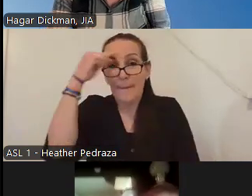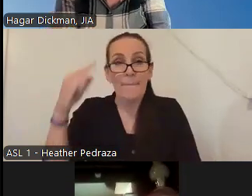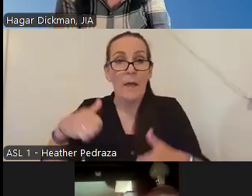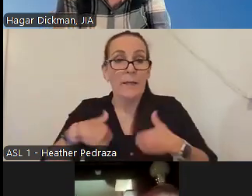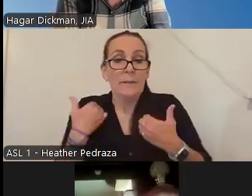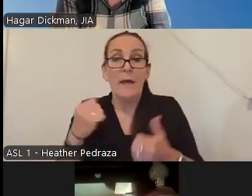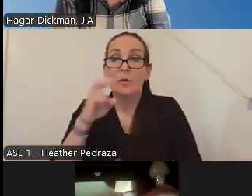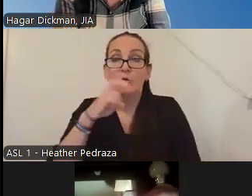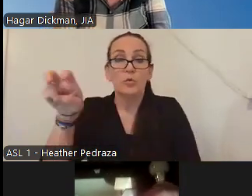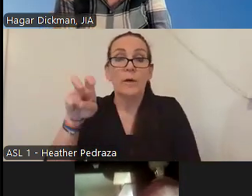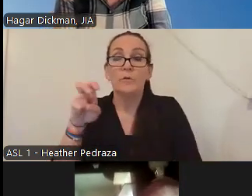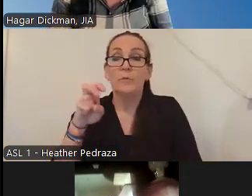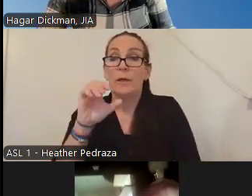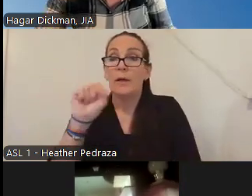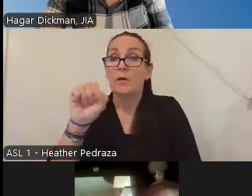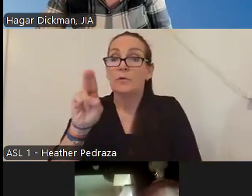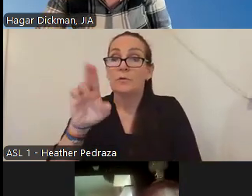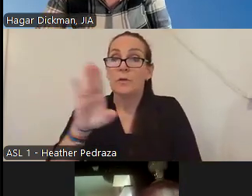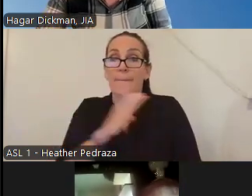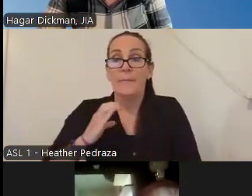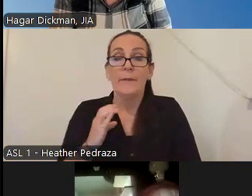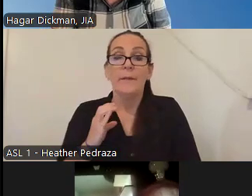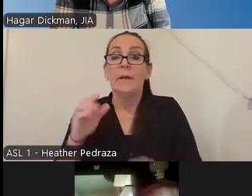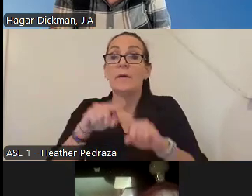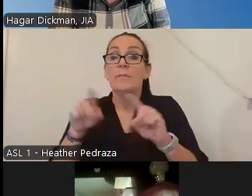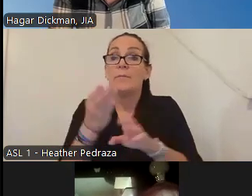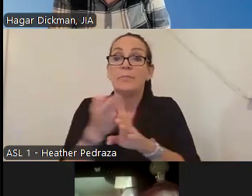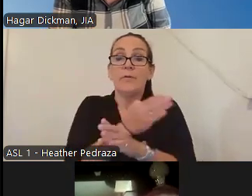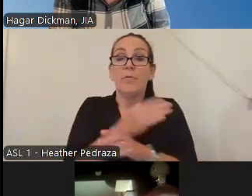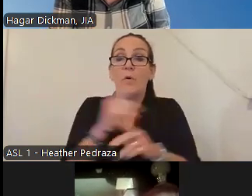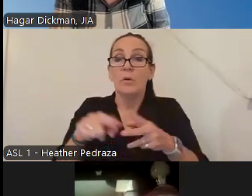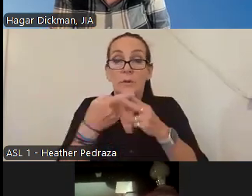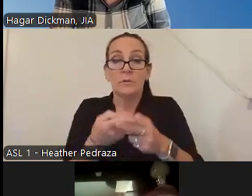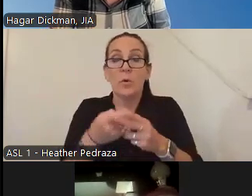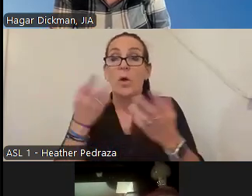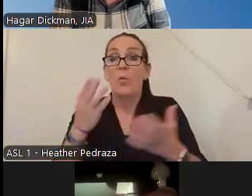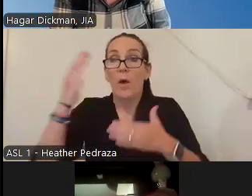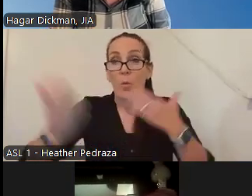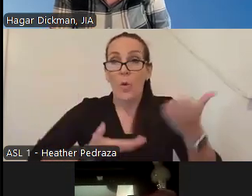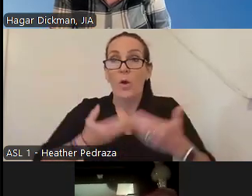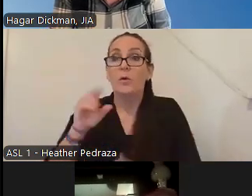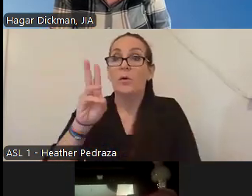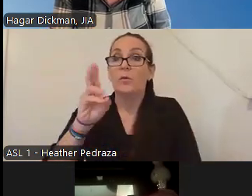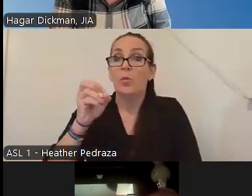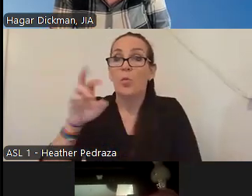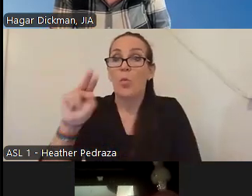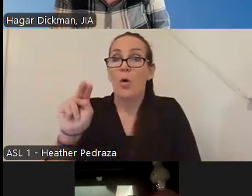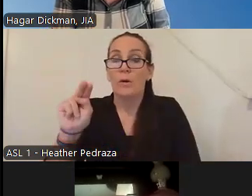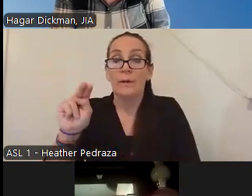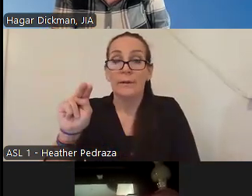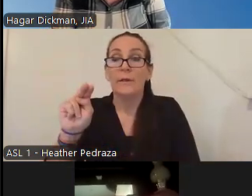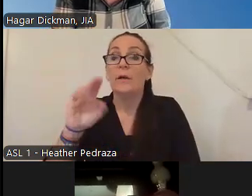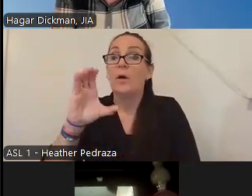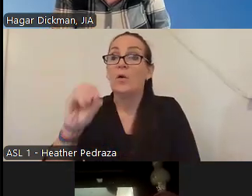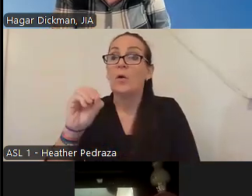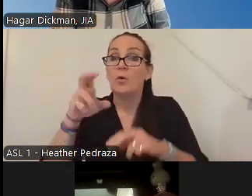priorities discussion. And before we do that, I'd like to welcome Warren Cushman as my co-chair